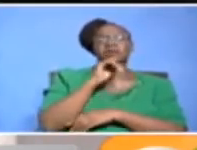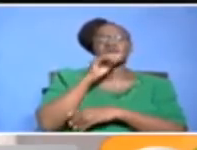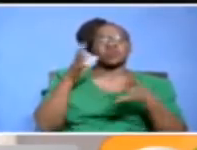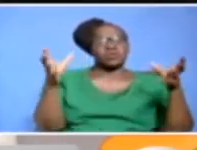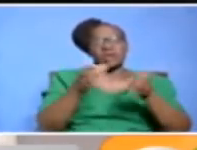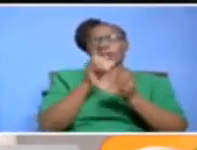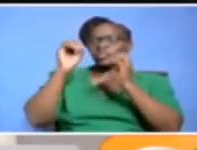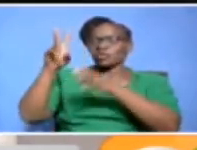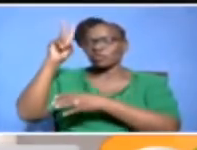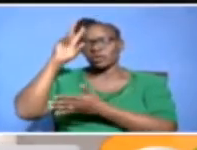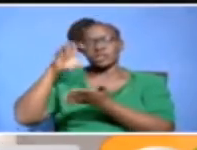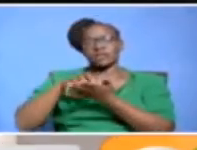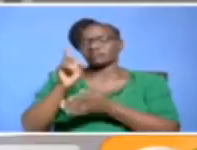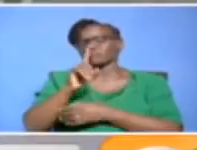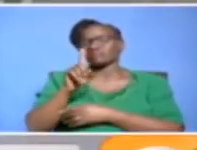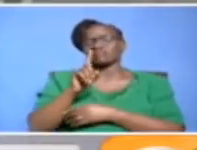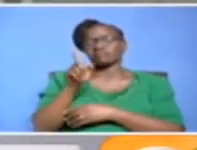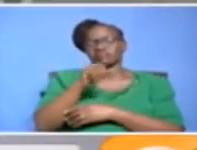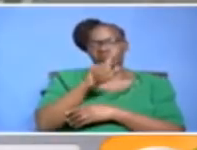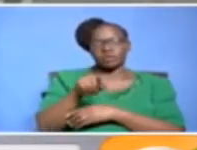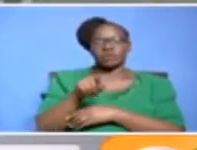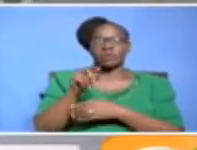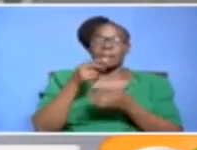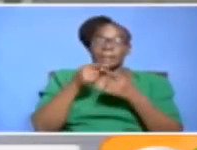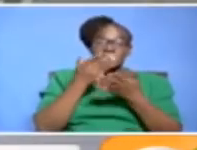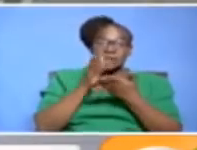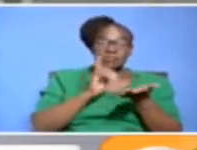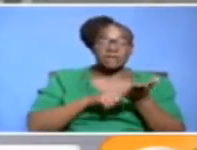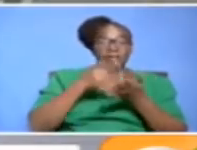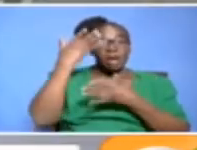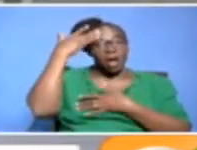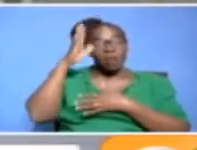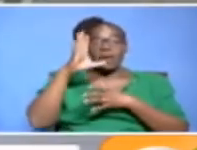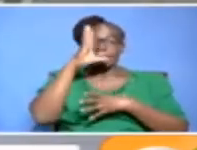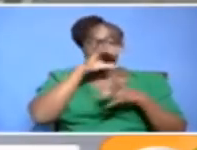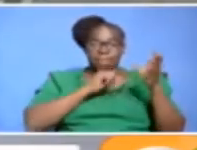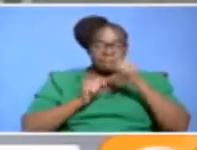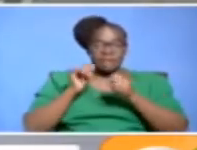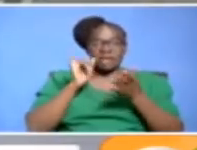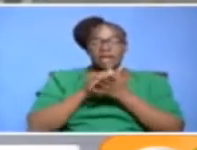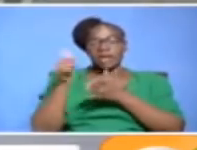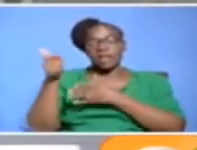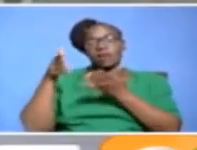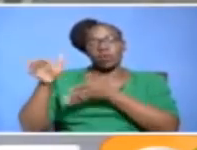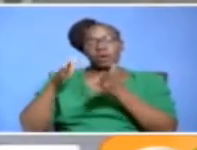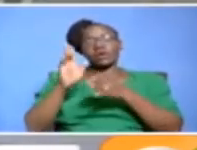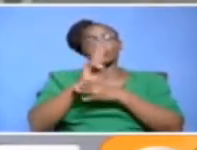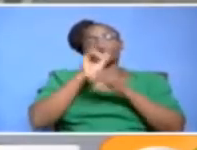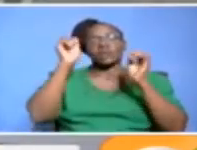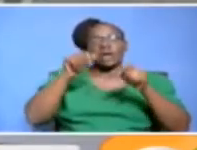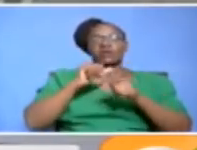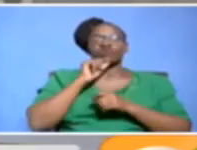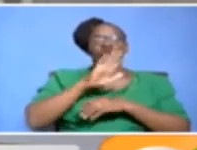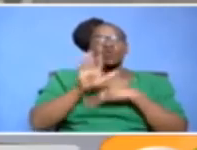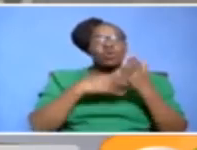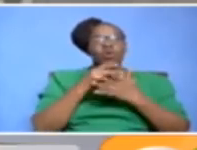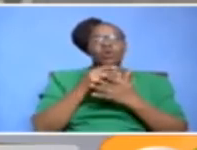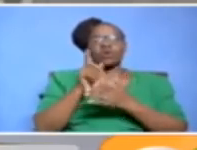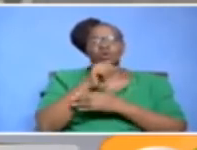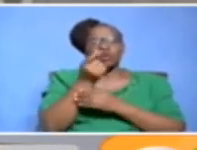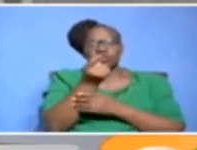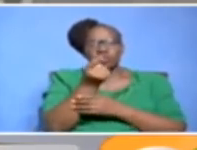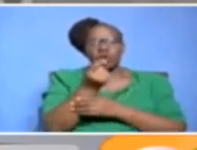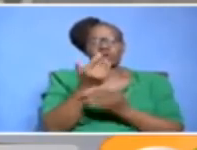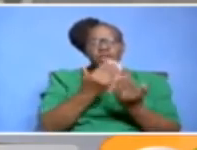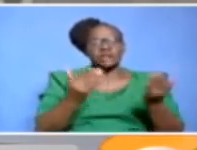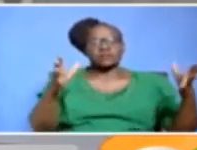So because of that lack of awareness that there are other ways that they can be used instead of taking children through the system. The system